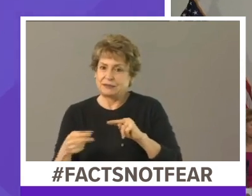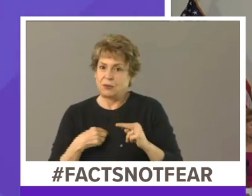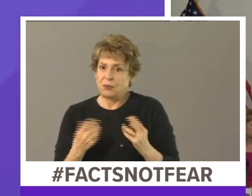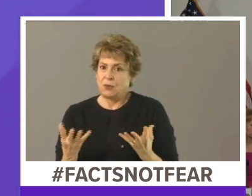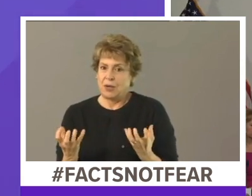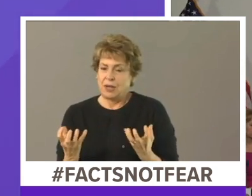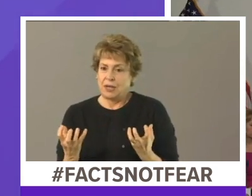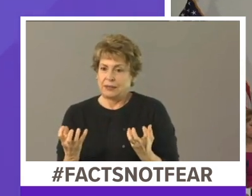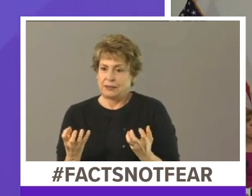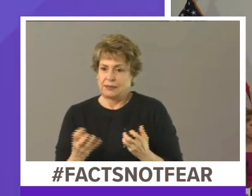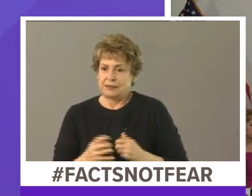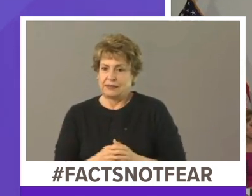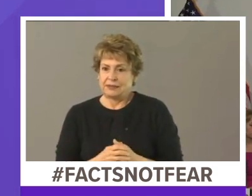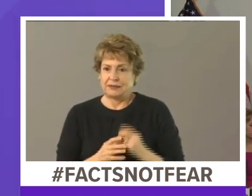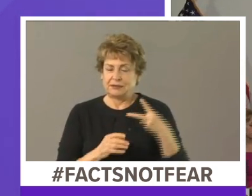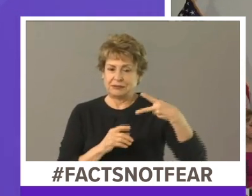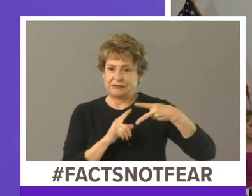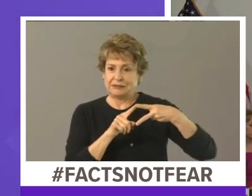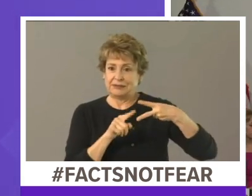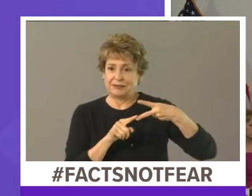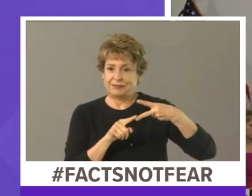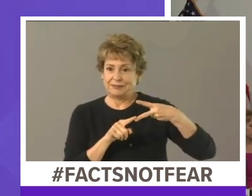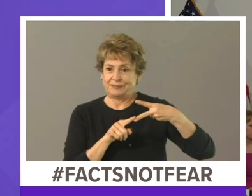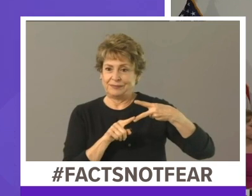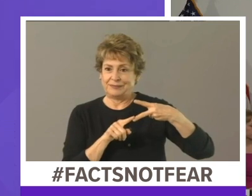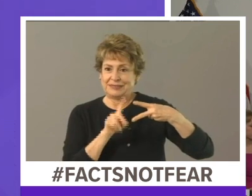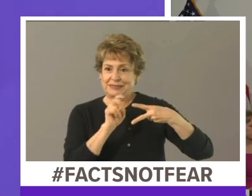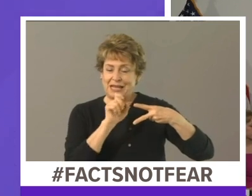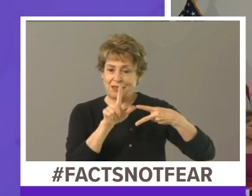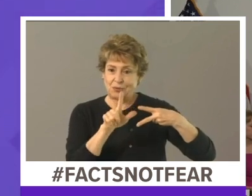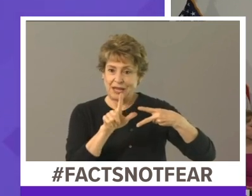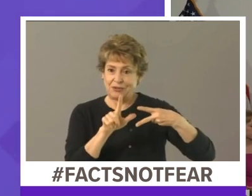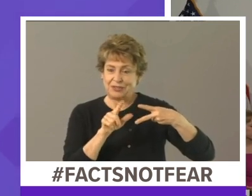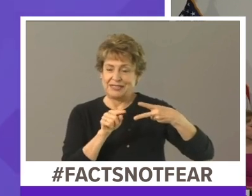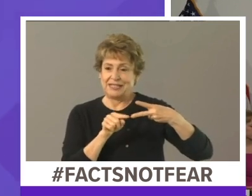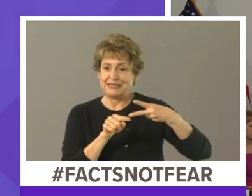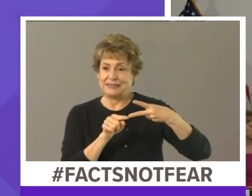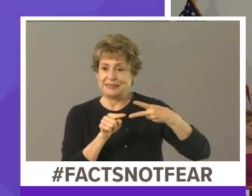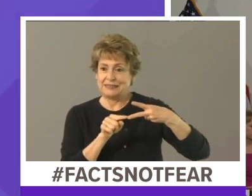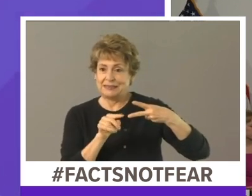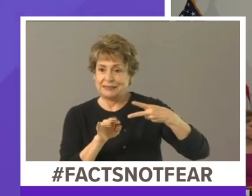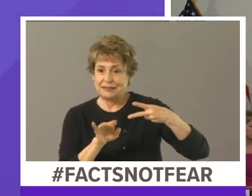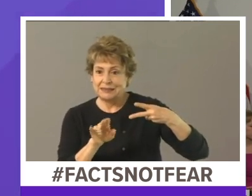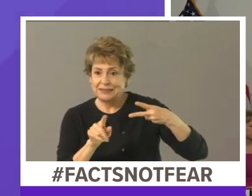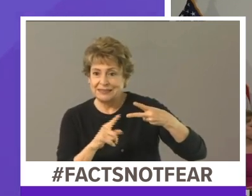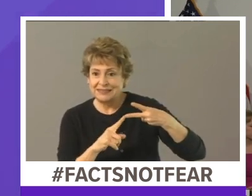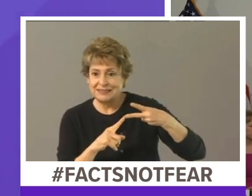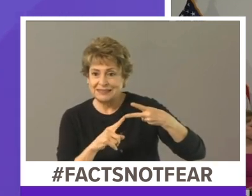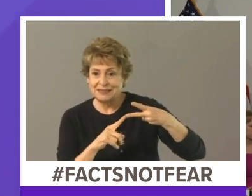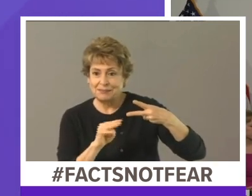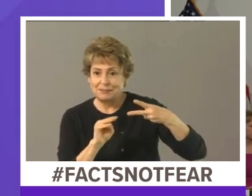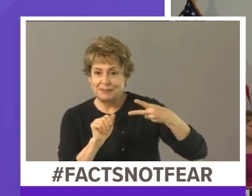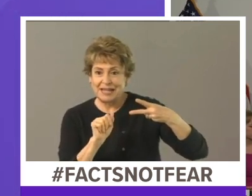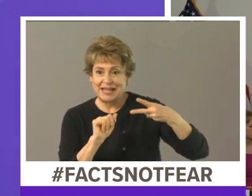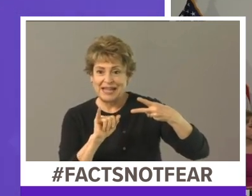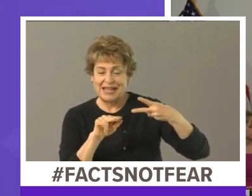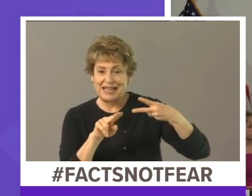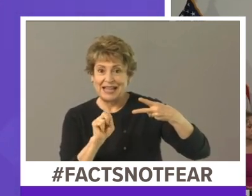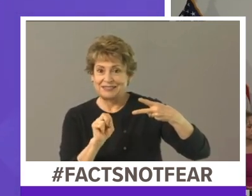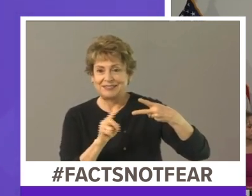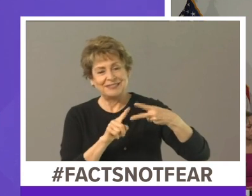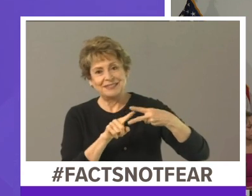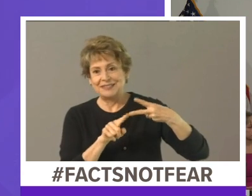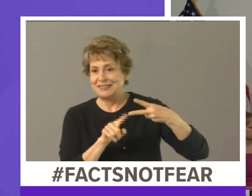but that's the aspirational goal of where we want to be, and we can make the decisions to get that done. We